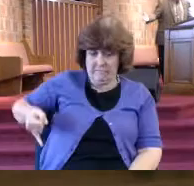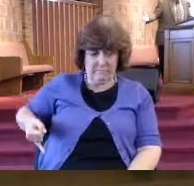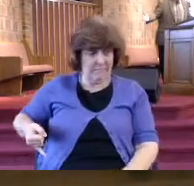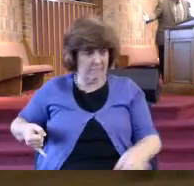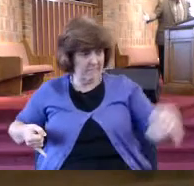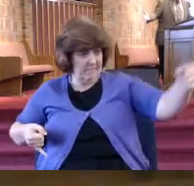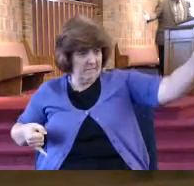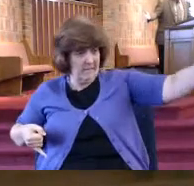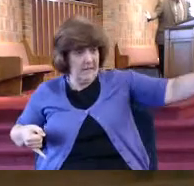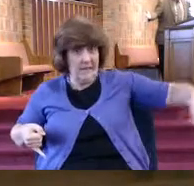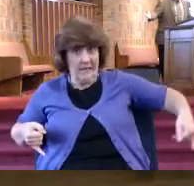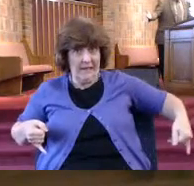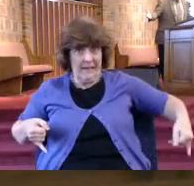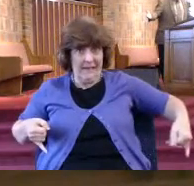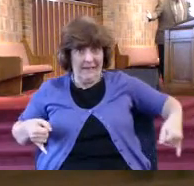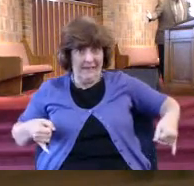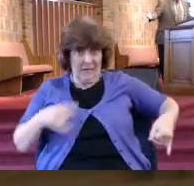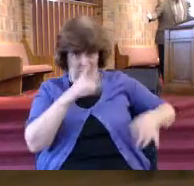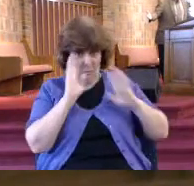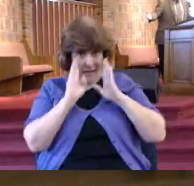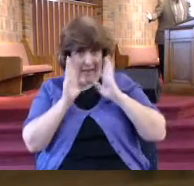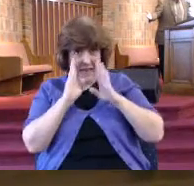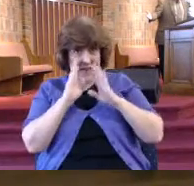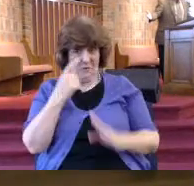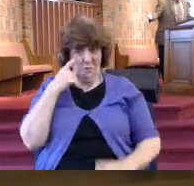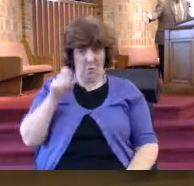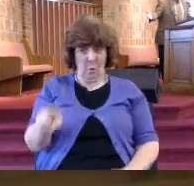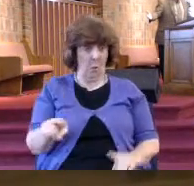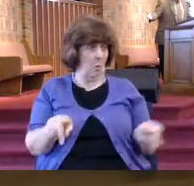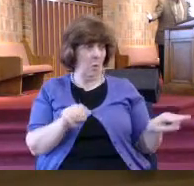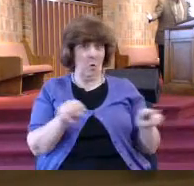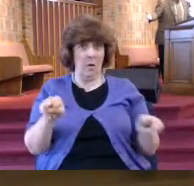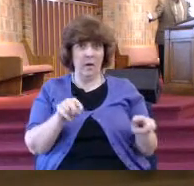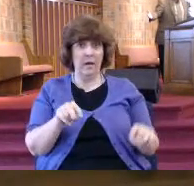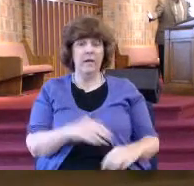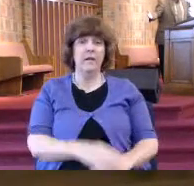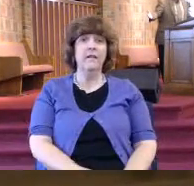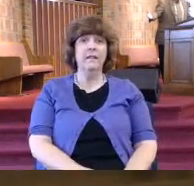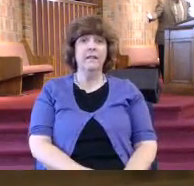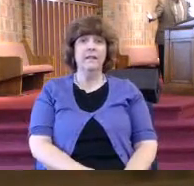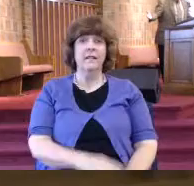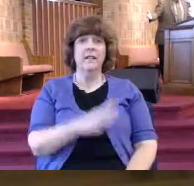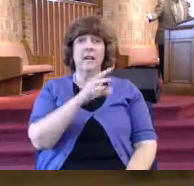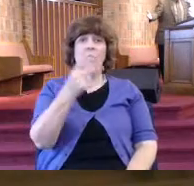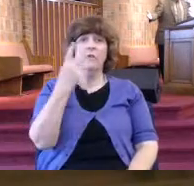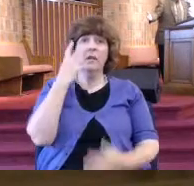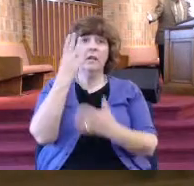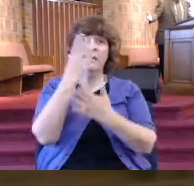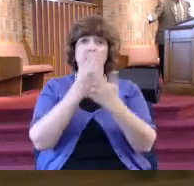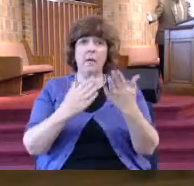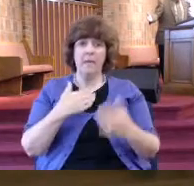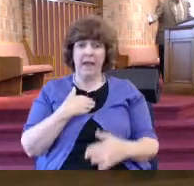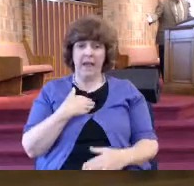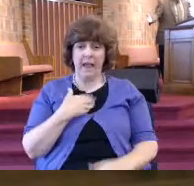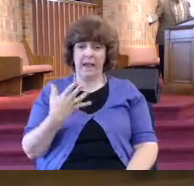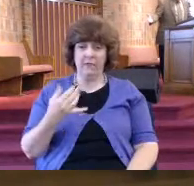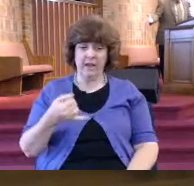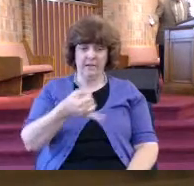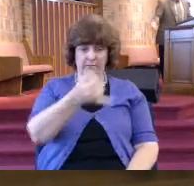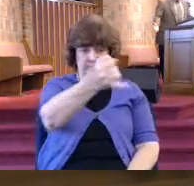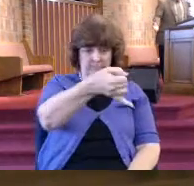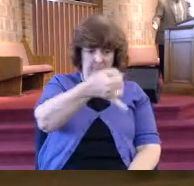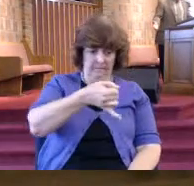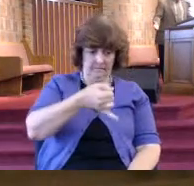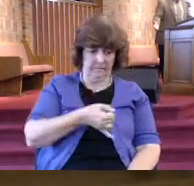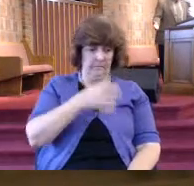road? And then you might have a difference whether that road, that edge was either solid or dotted.